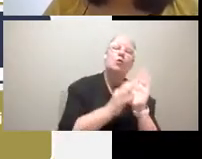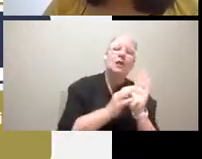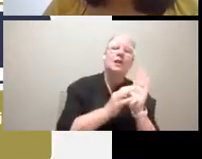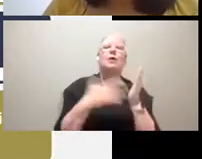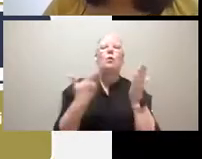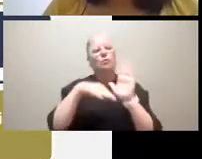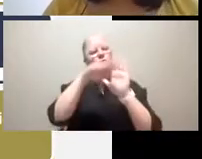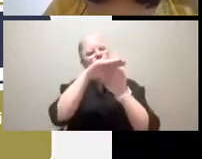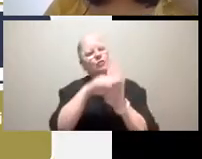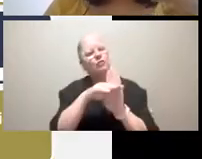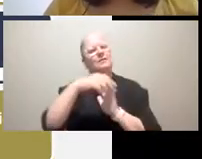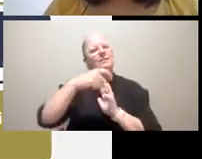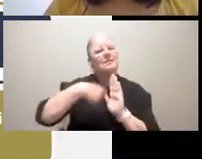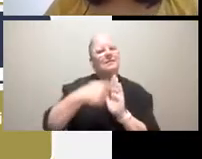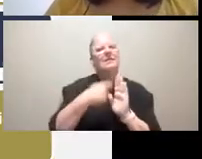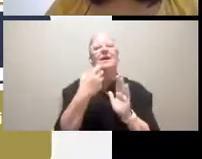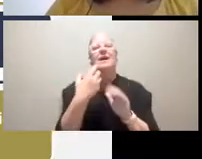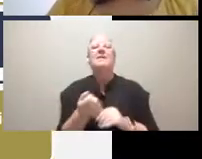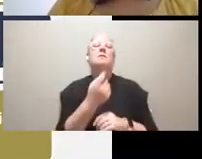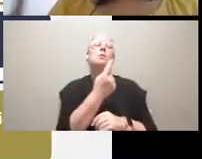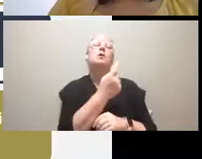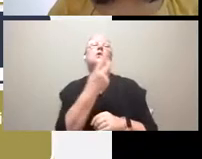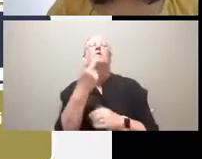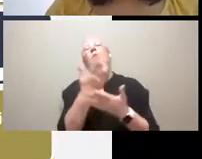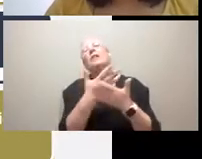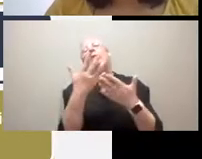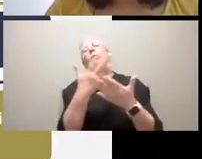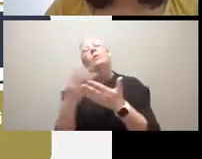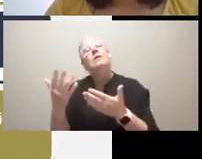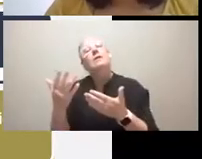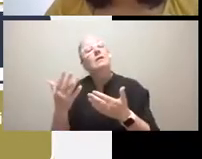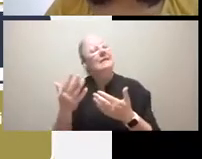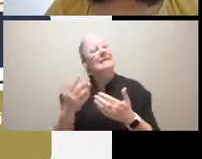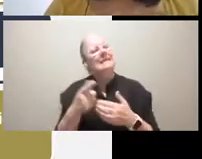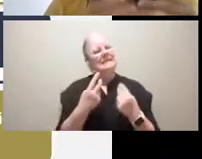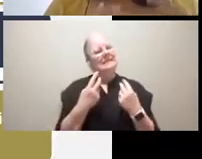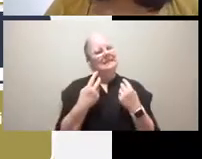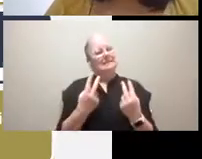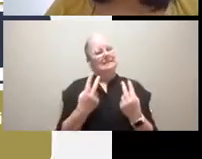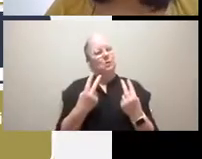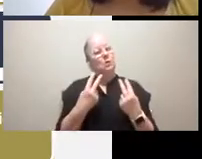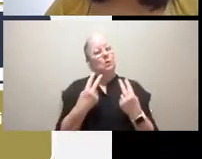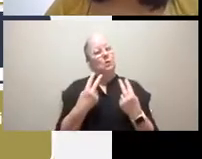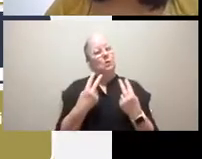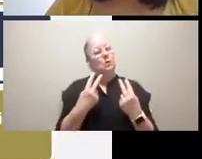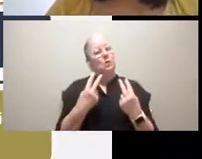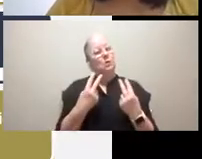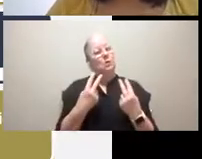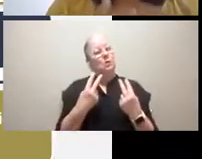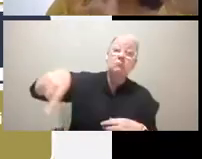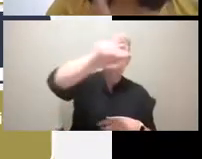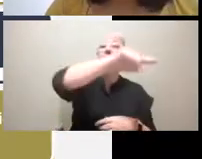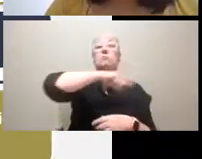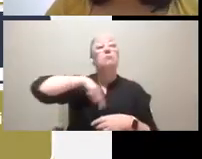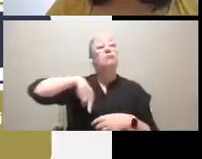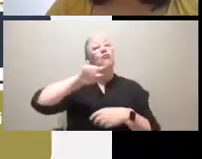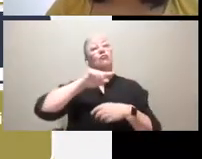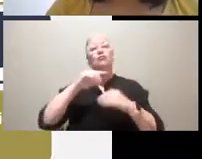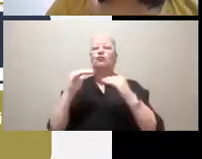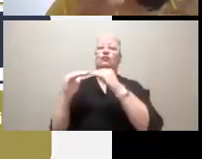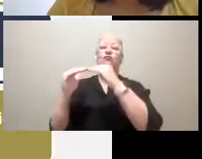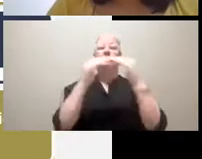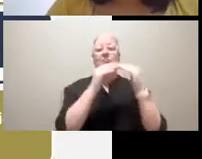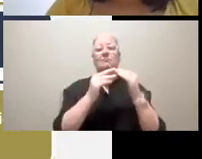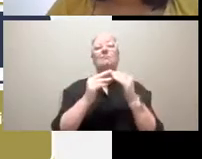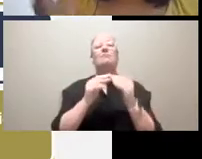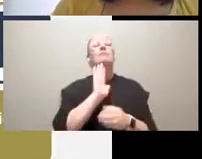two few languages. It is so important, if you want it to be accepted by all, it needs to be translated into the local languages that